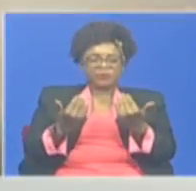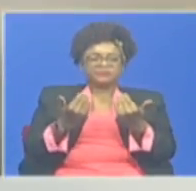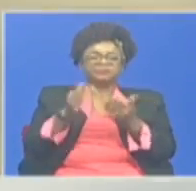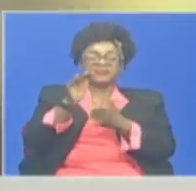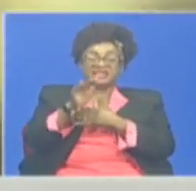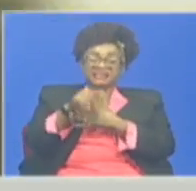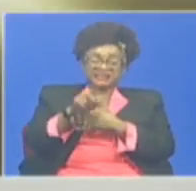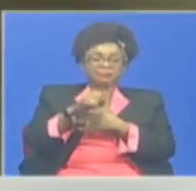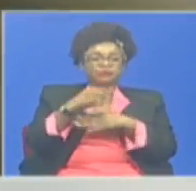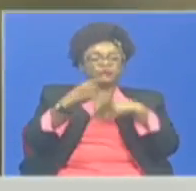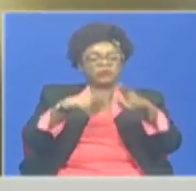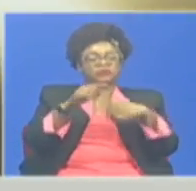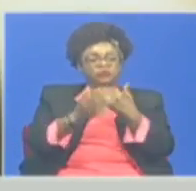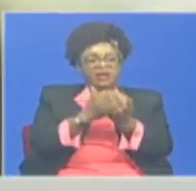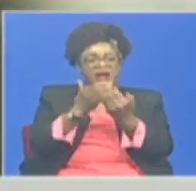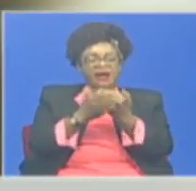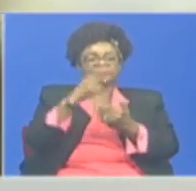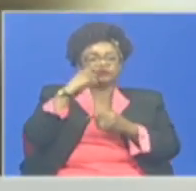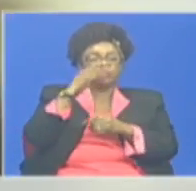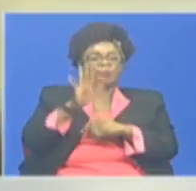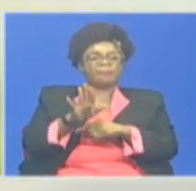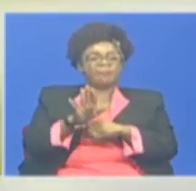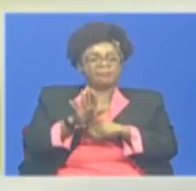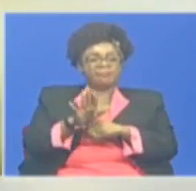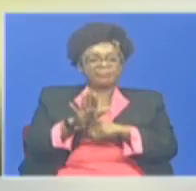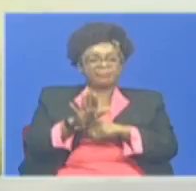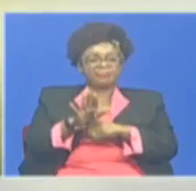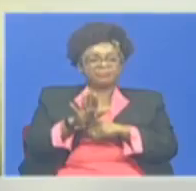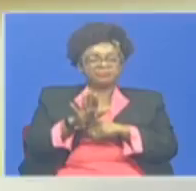giving him care at home.